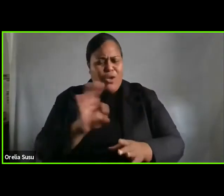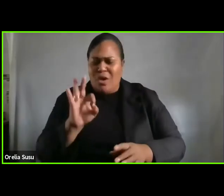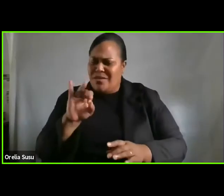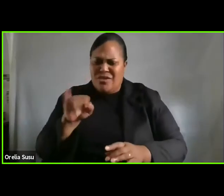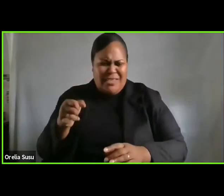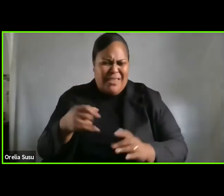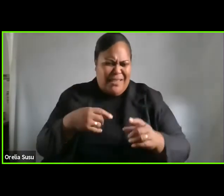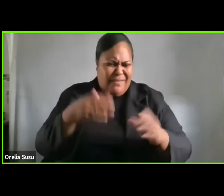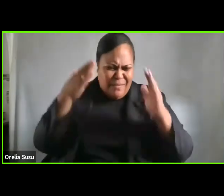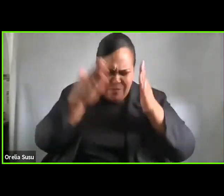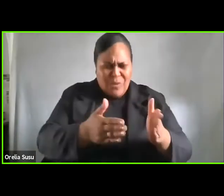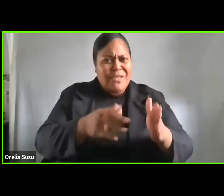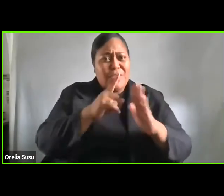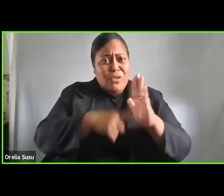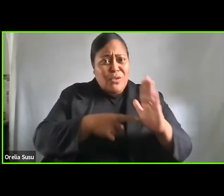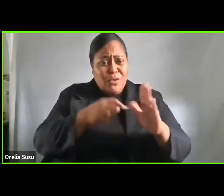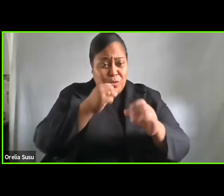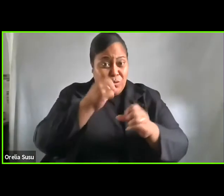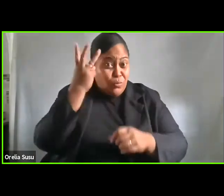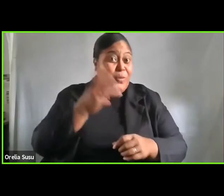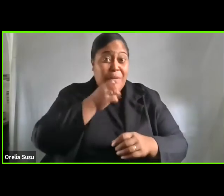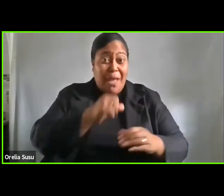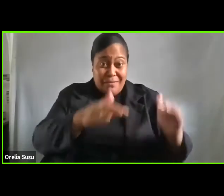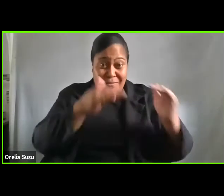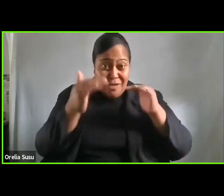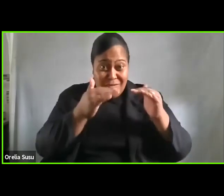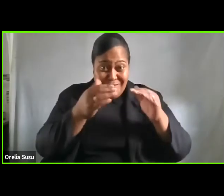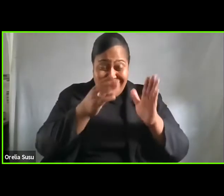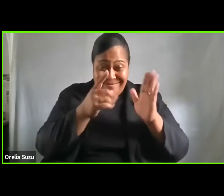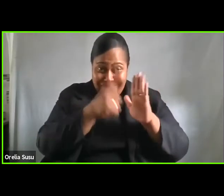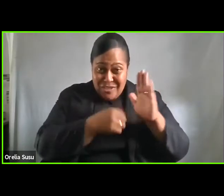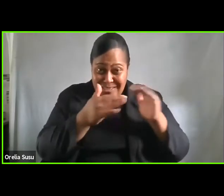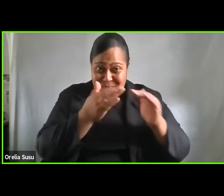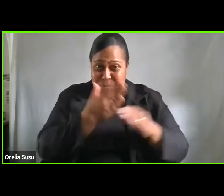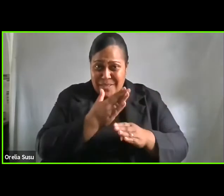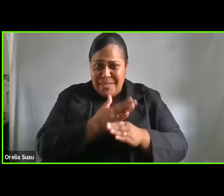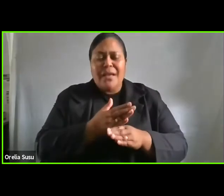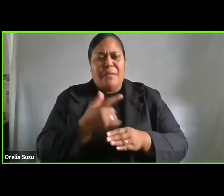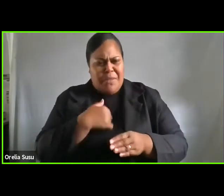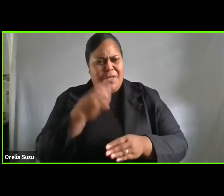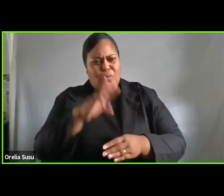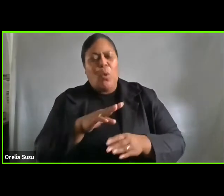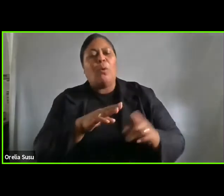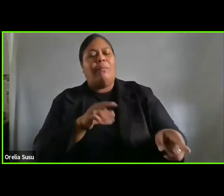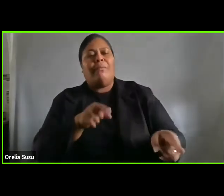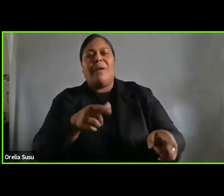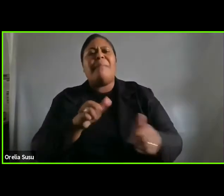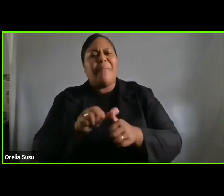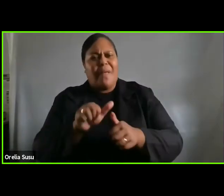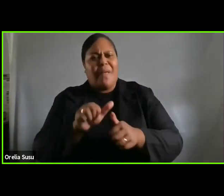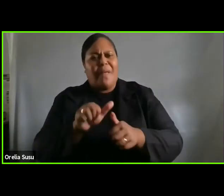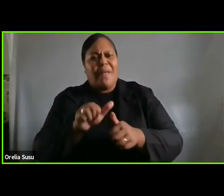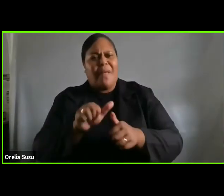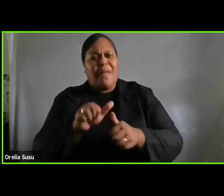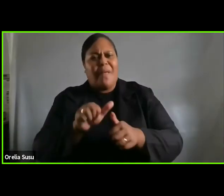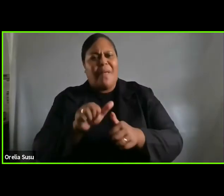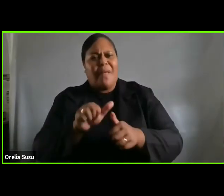what i saw was people who are meeting communities where they are and having really good frank discussions